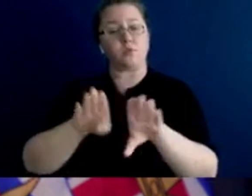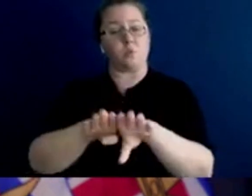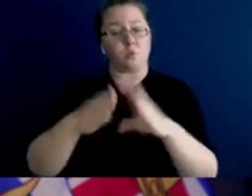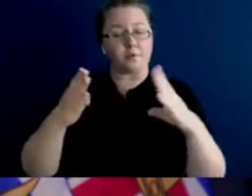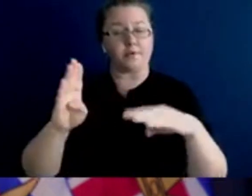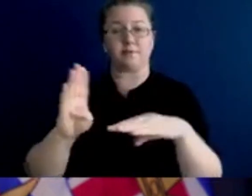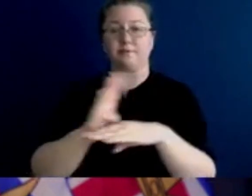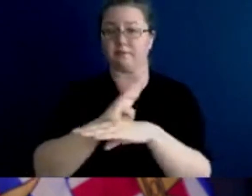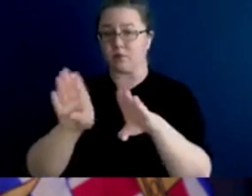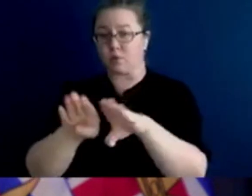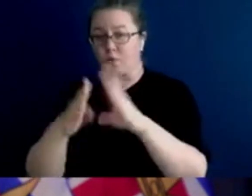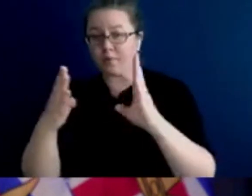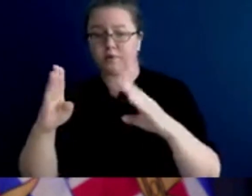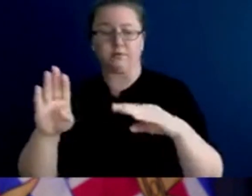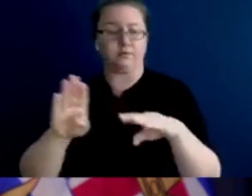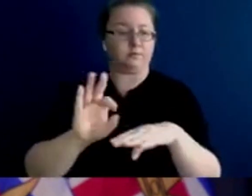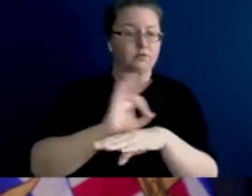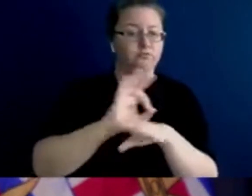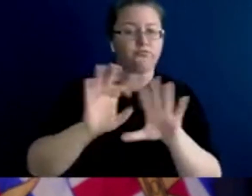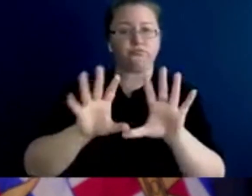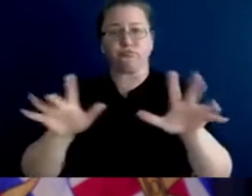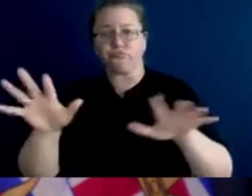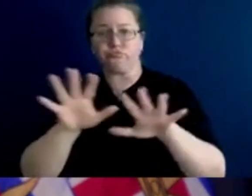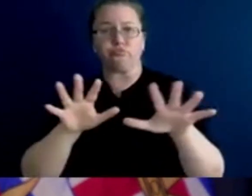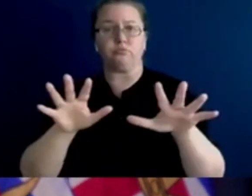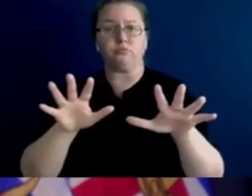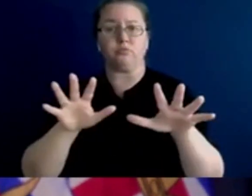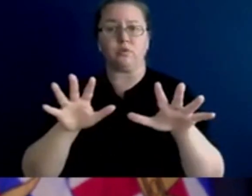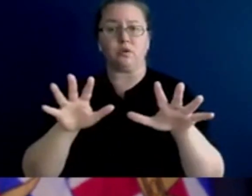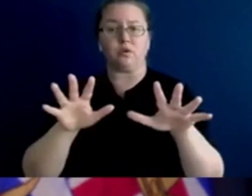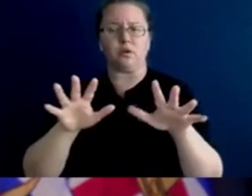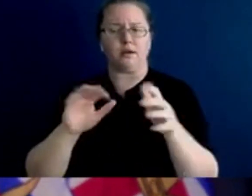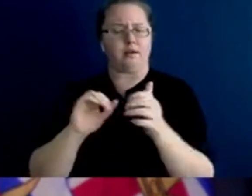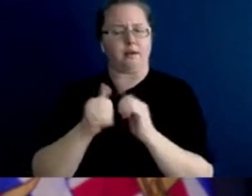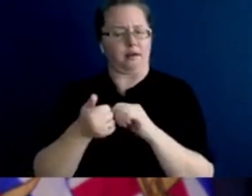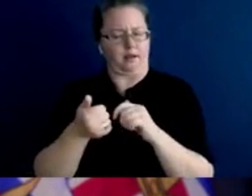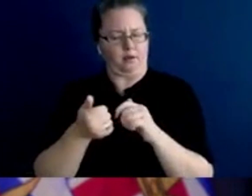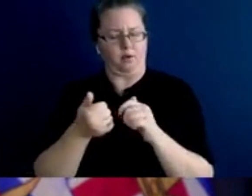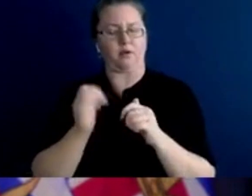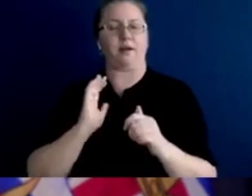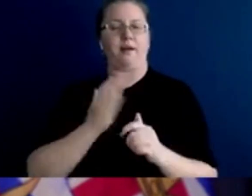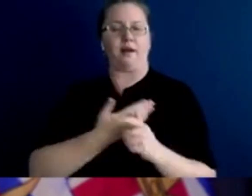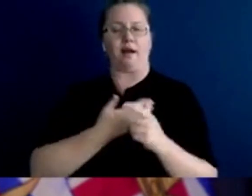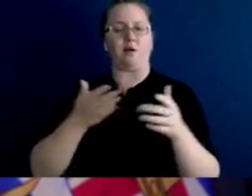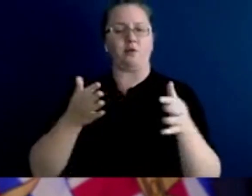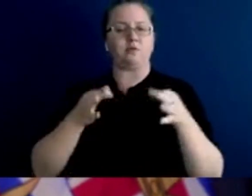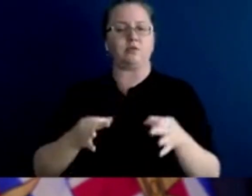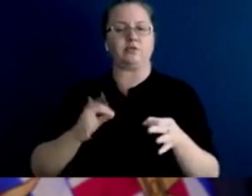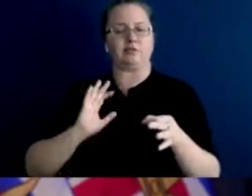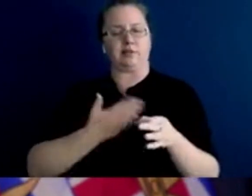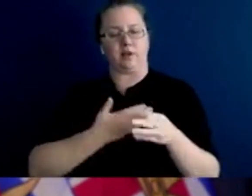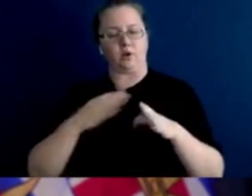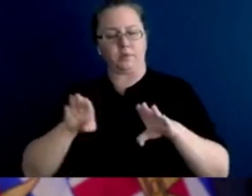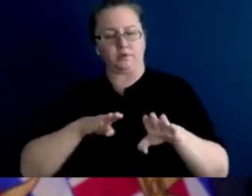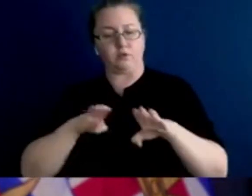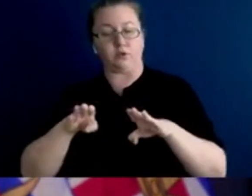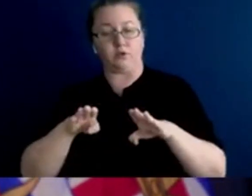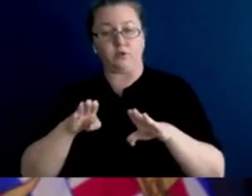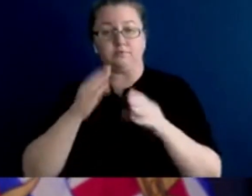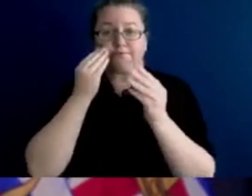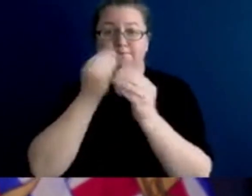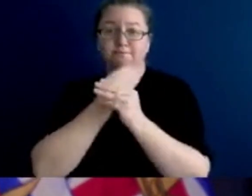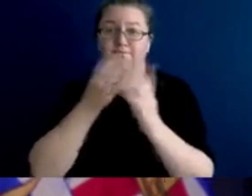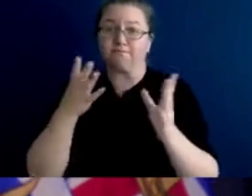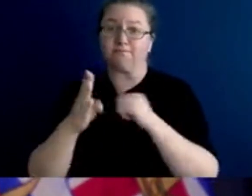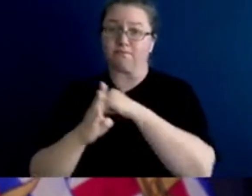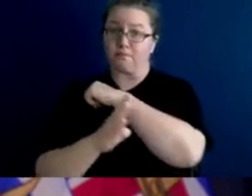there as we move through this pandemic. Through this pandemic, we have been working to find the balance, and we've talked